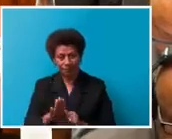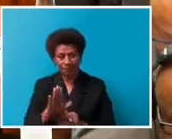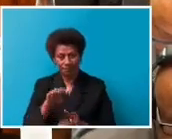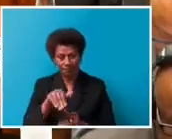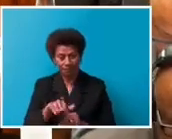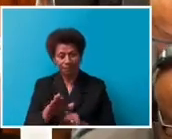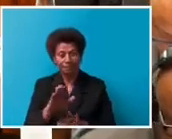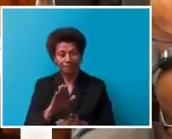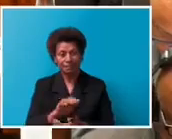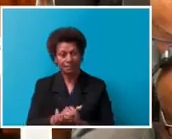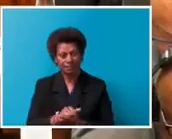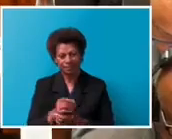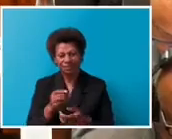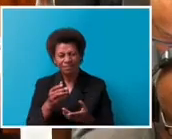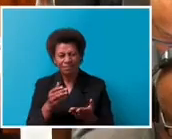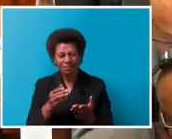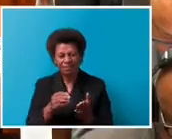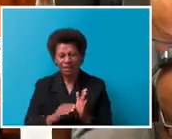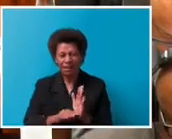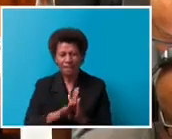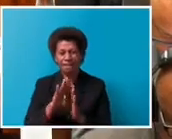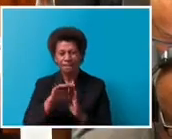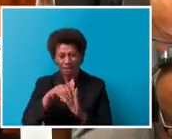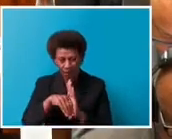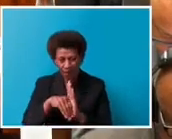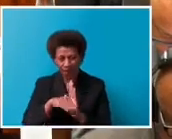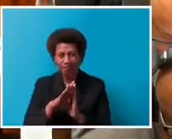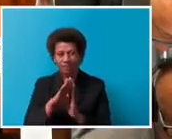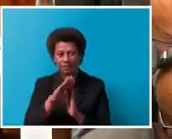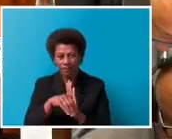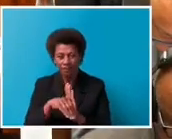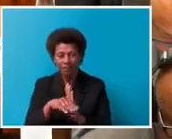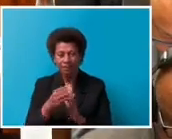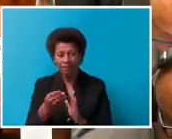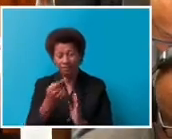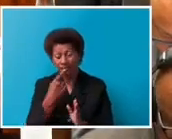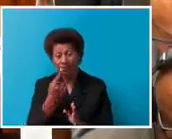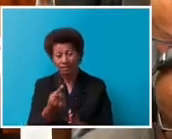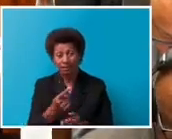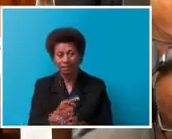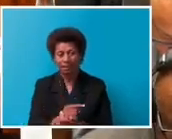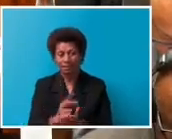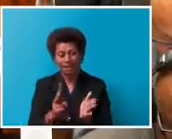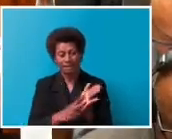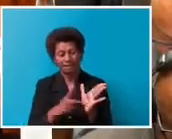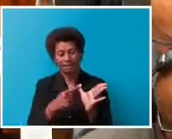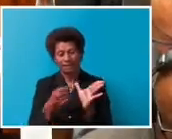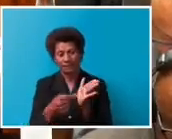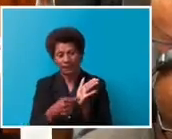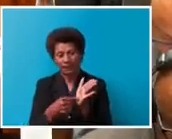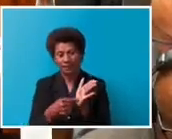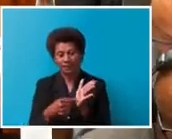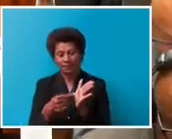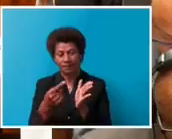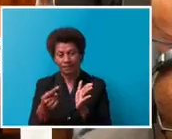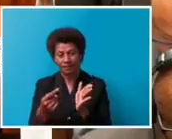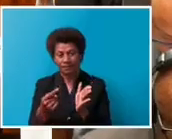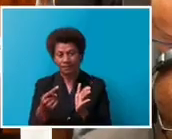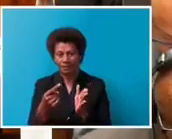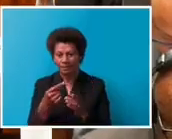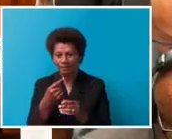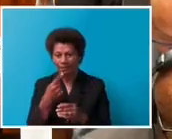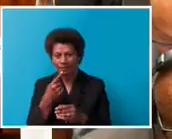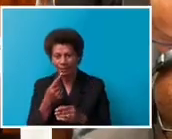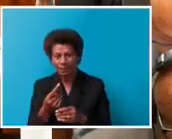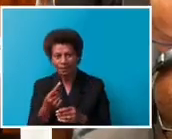now, the Reserve Bank has said repeatedly, independently, that the effect of VAT rationalization has waned